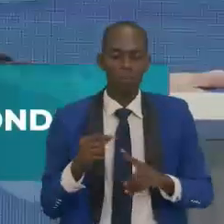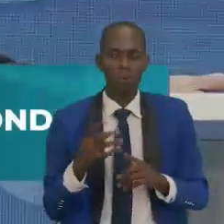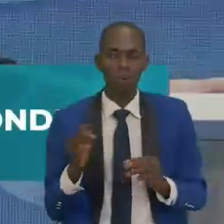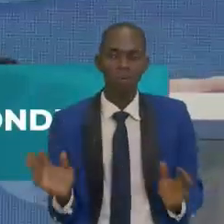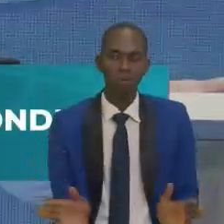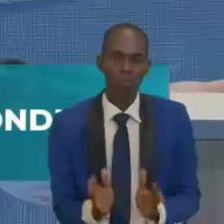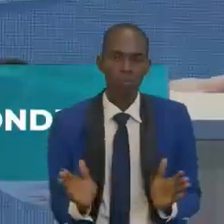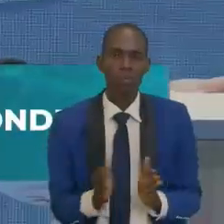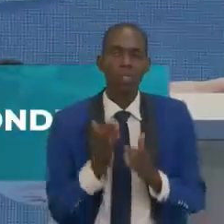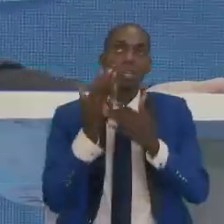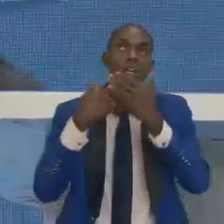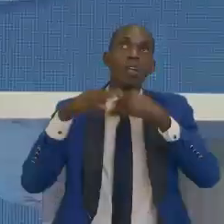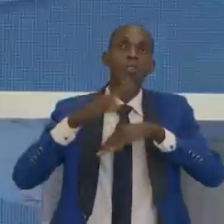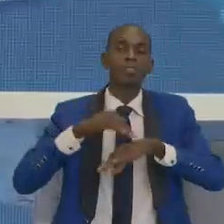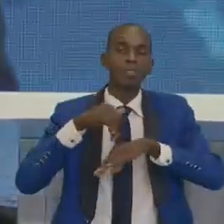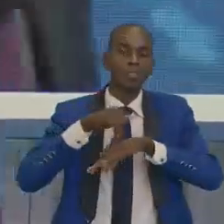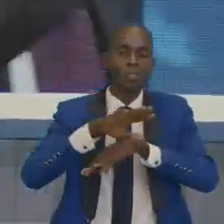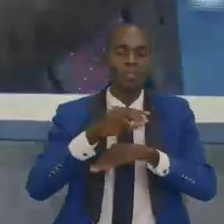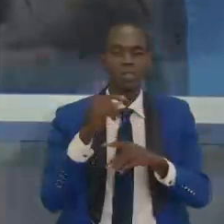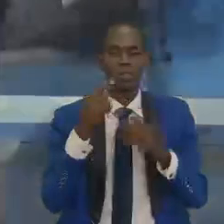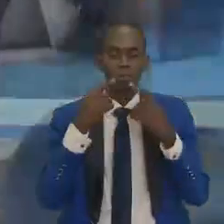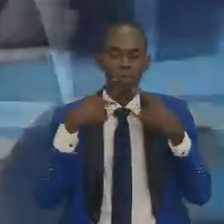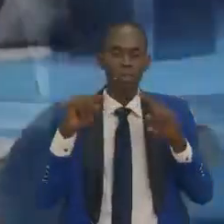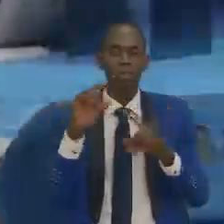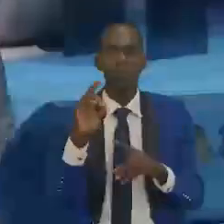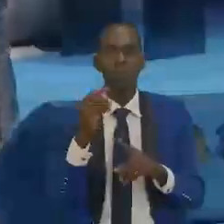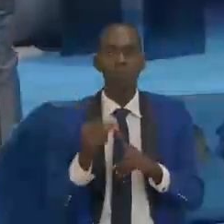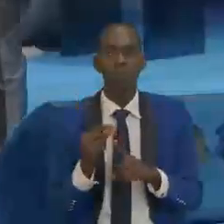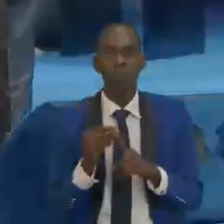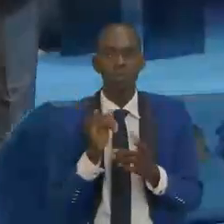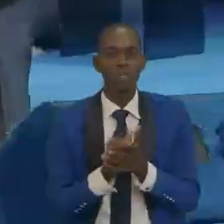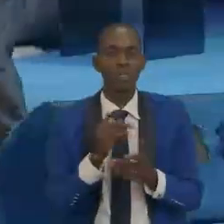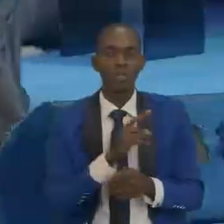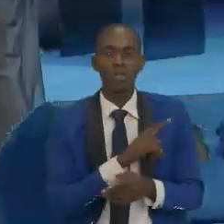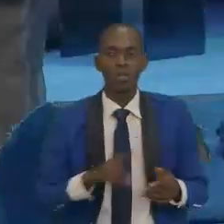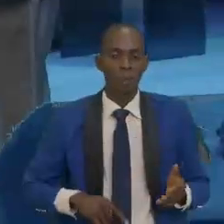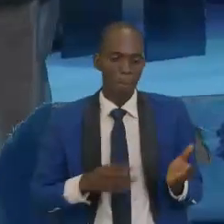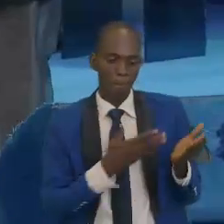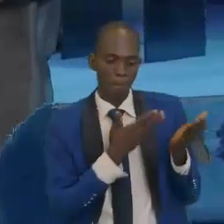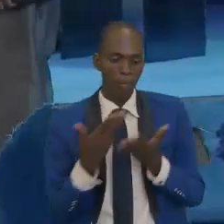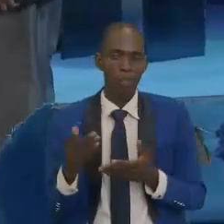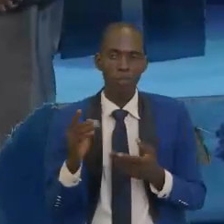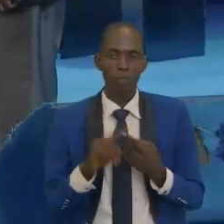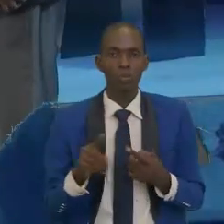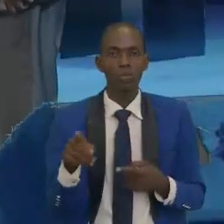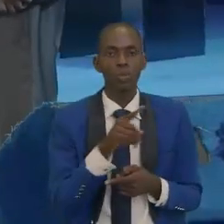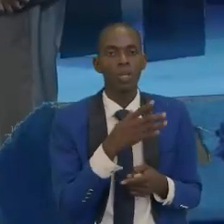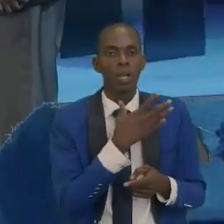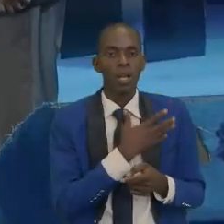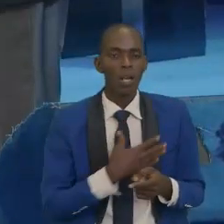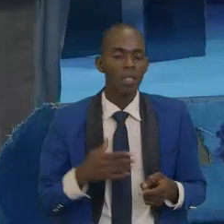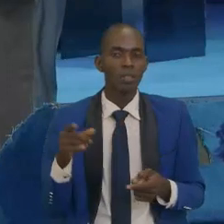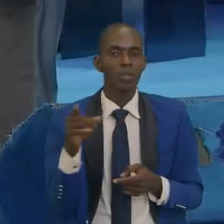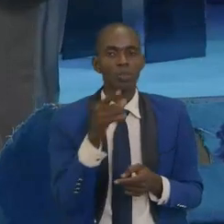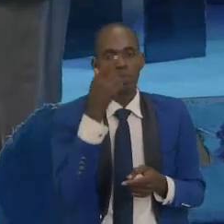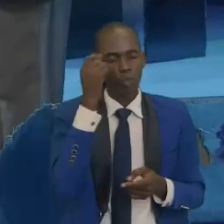sent declaration that the Lord brings your way. And because you hear